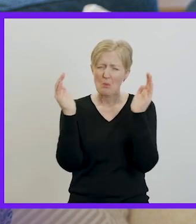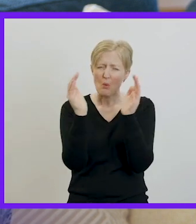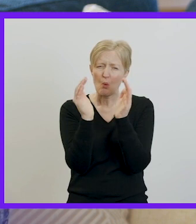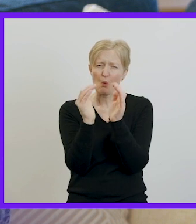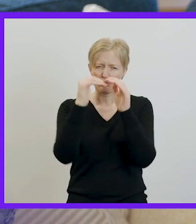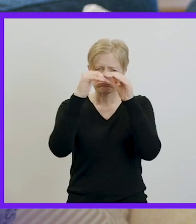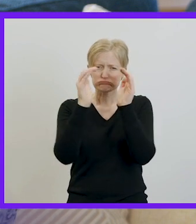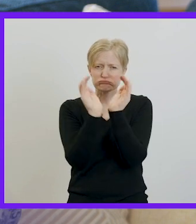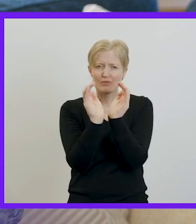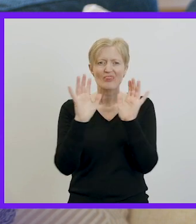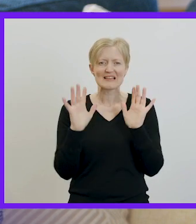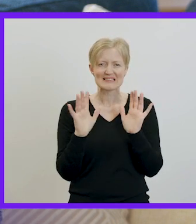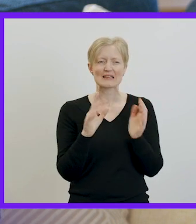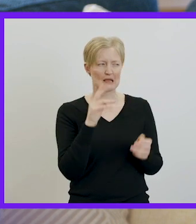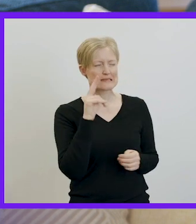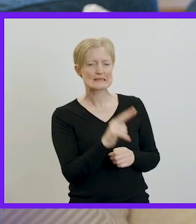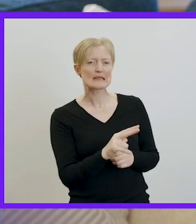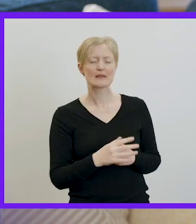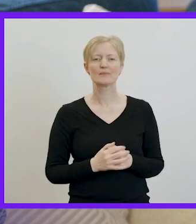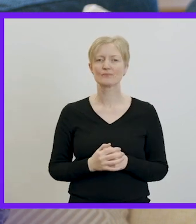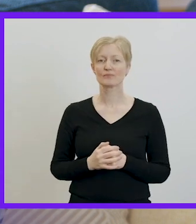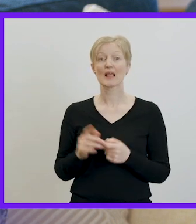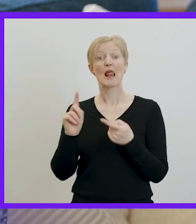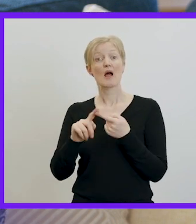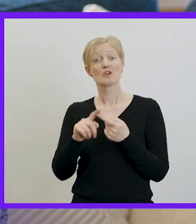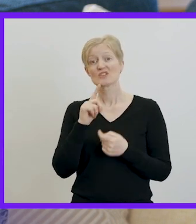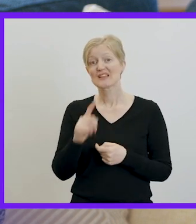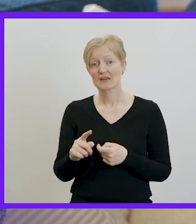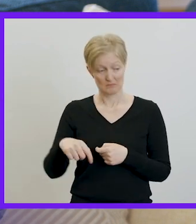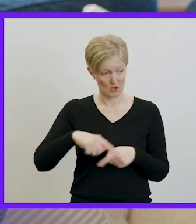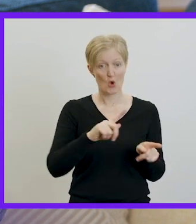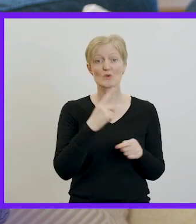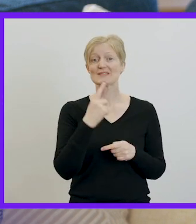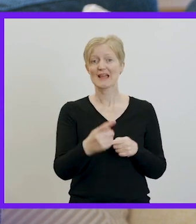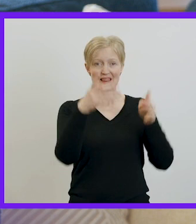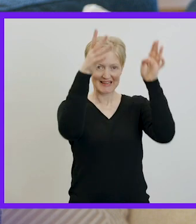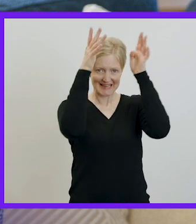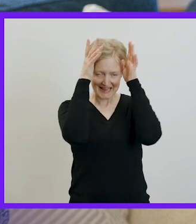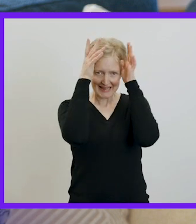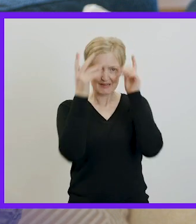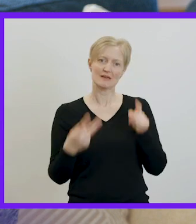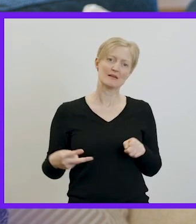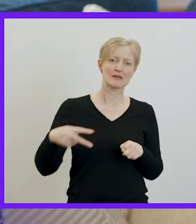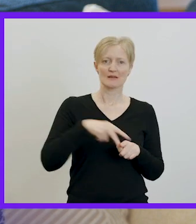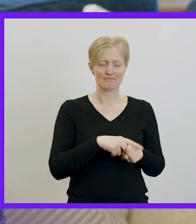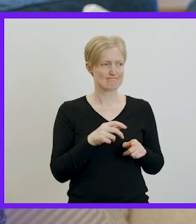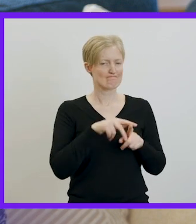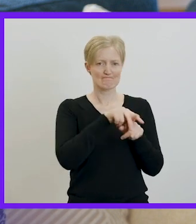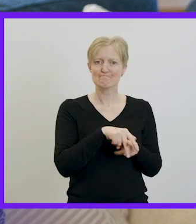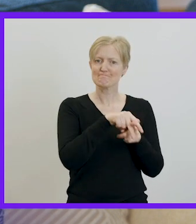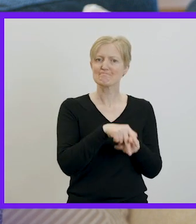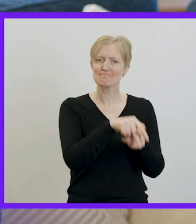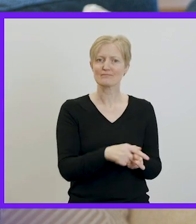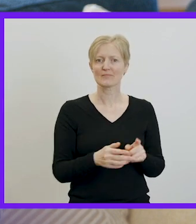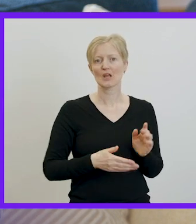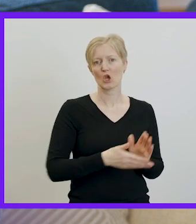as a man's hand is rising up from the sea. So Elijah said, go and tell Ahab, hitch up your chariot and